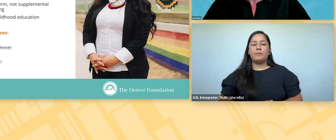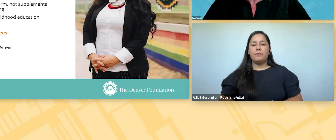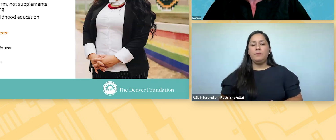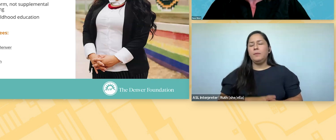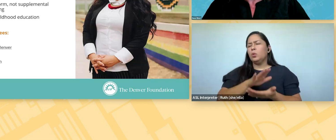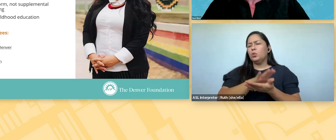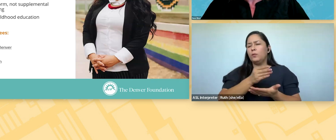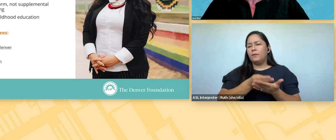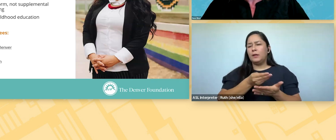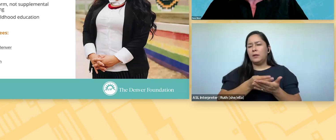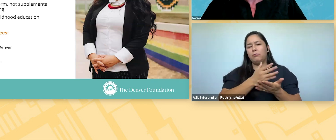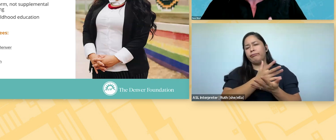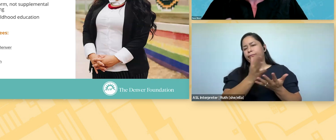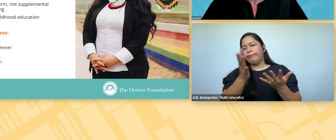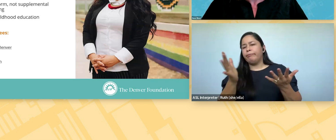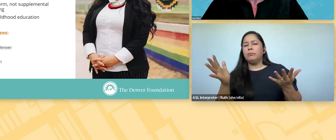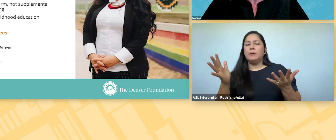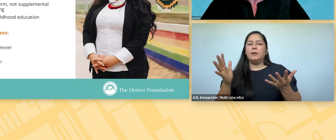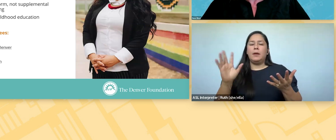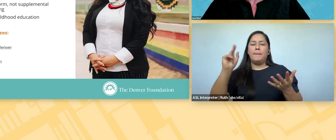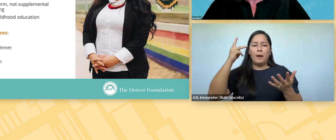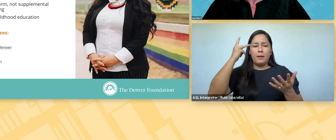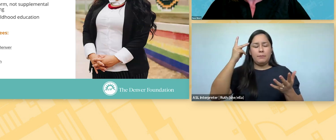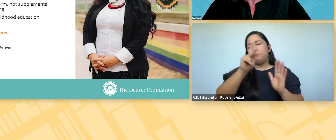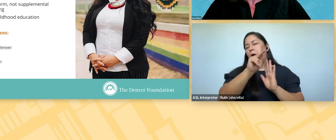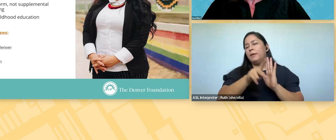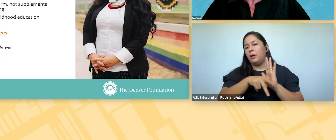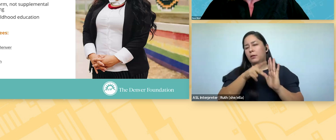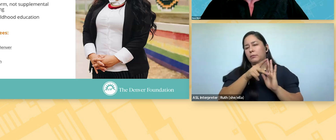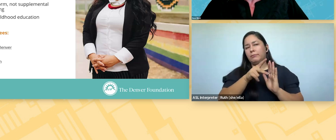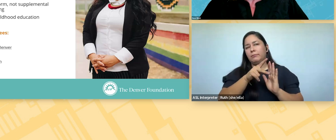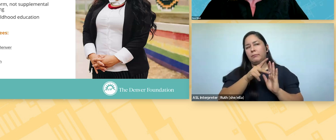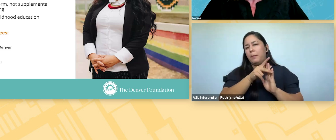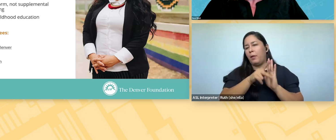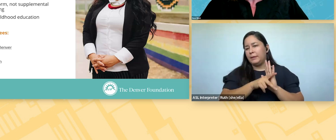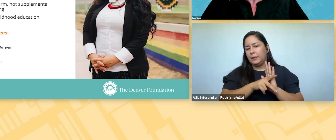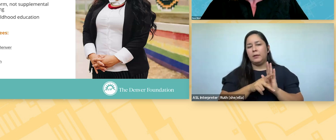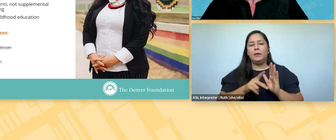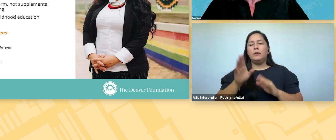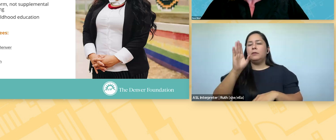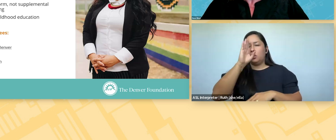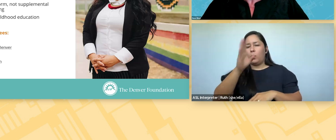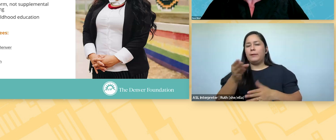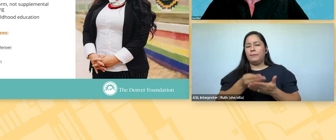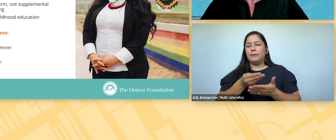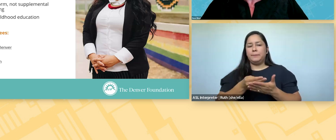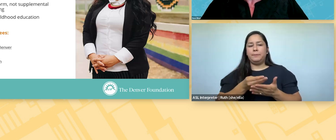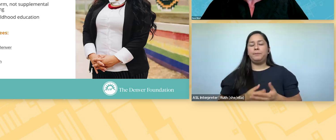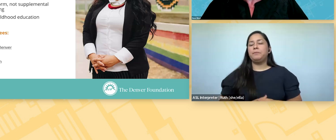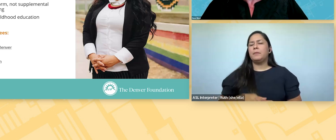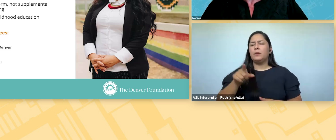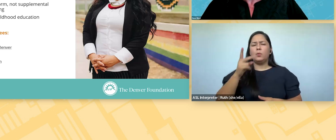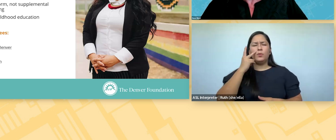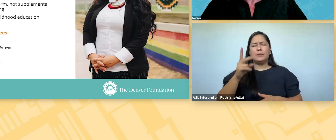broad range of efforts from policy to actual direct funding. You can see in each of these slides that we'll have